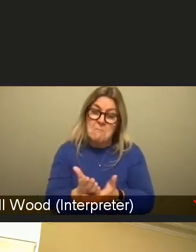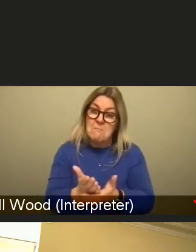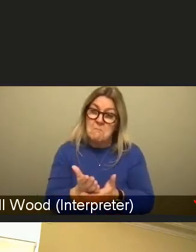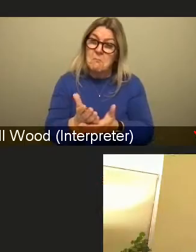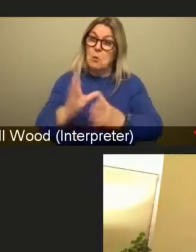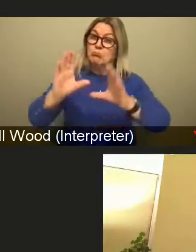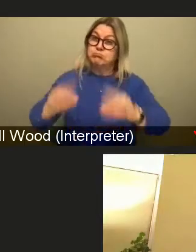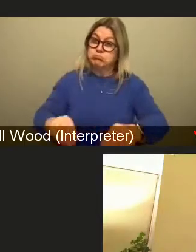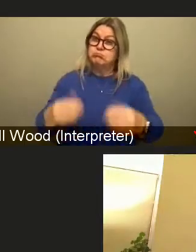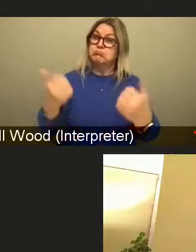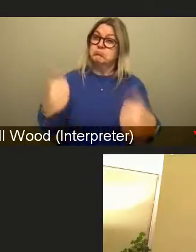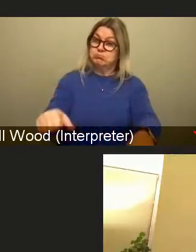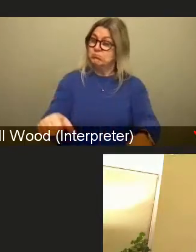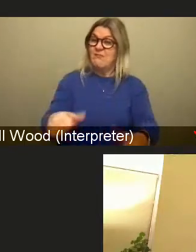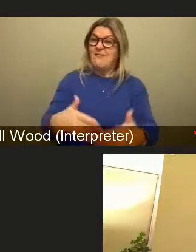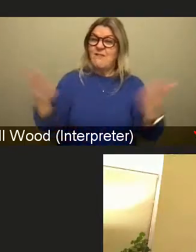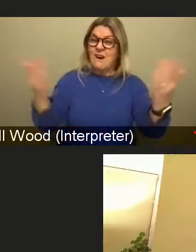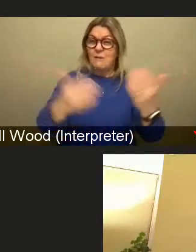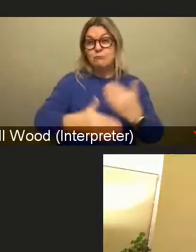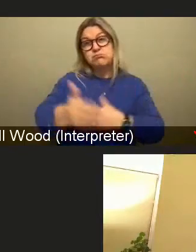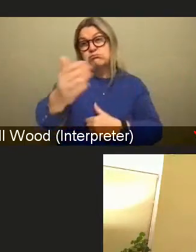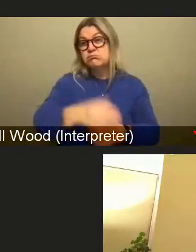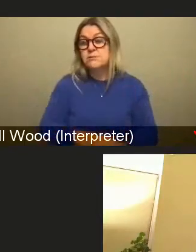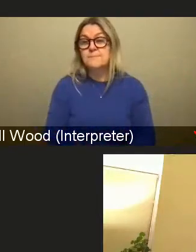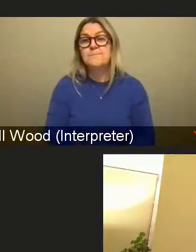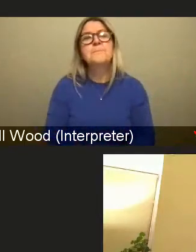Excellent. Thanks for that.